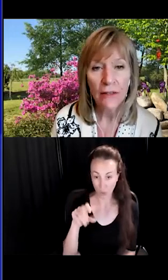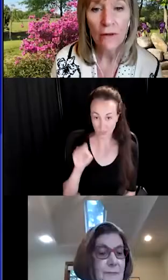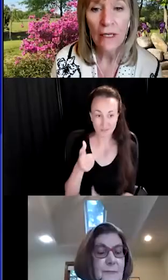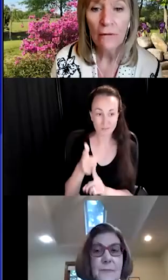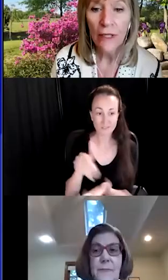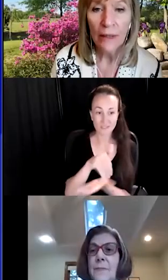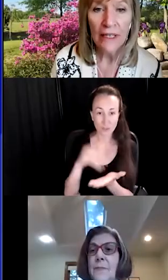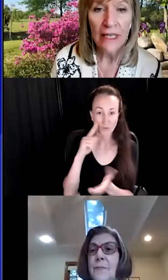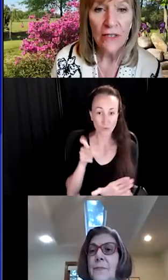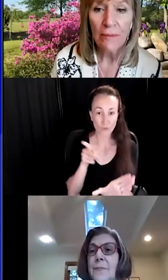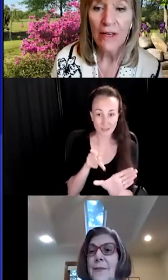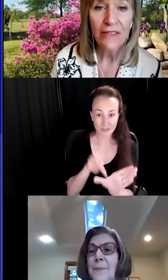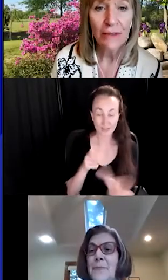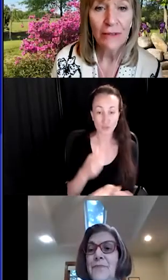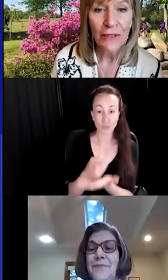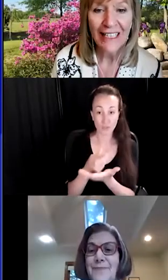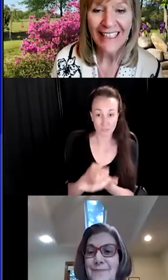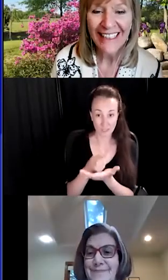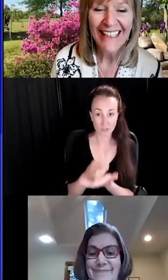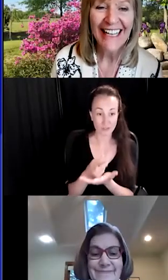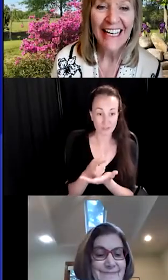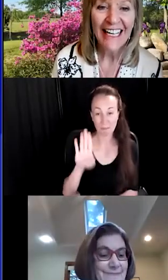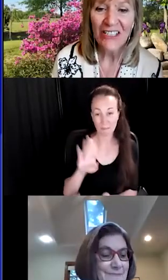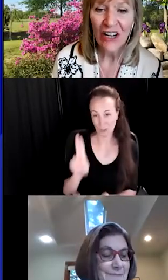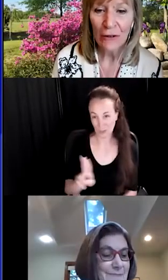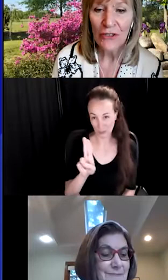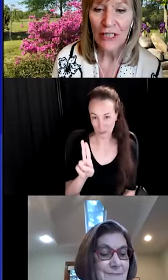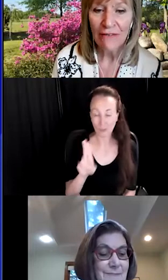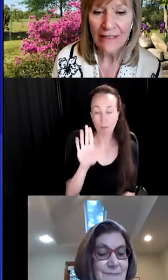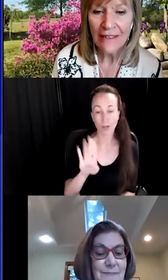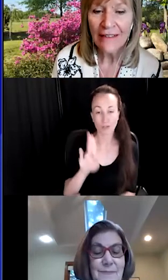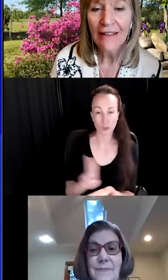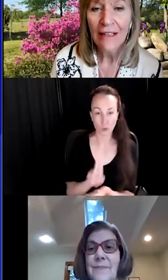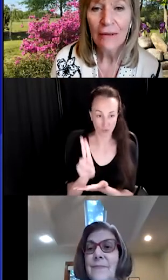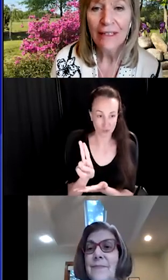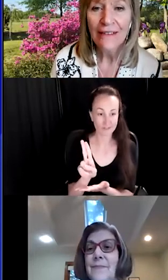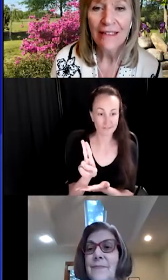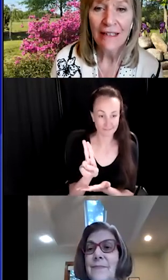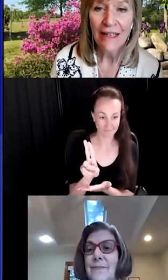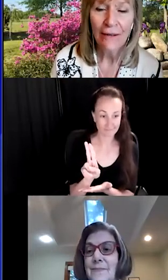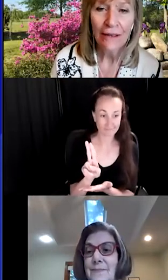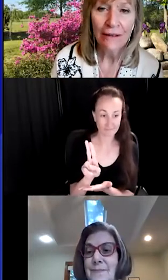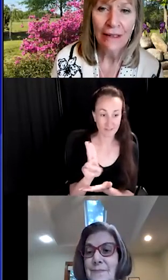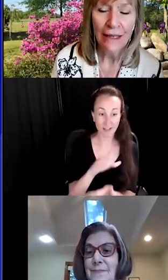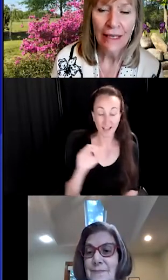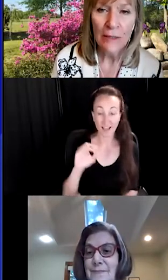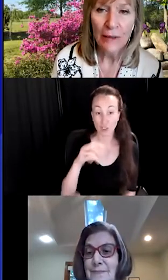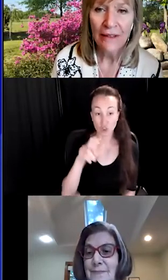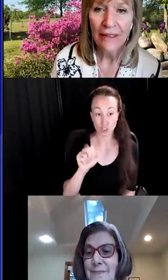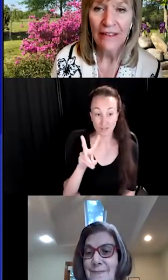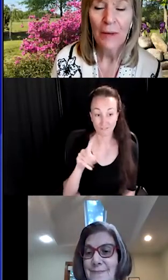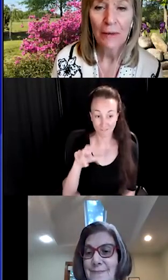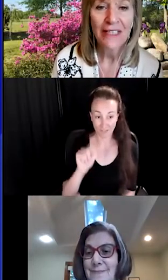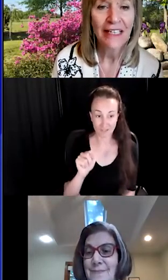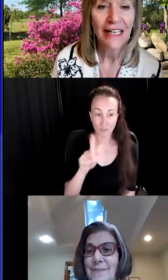for Psychiatric Rehabilitation at Boston University, and our own Gina Vincent, who is in our